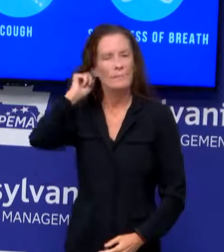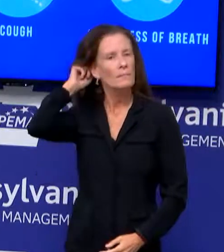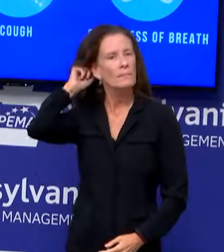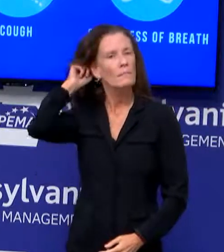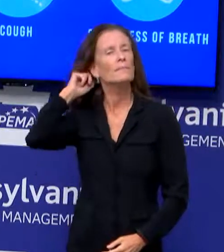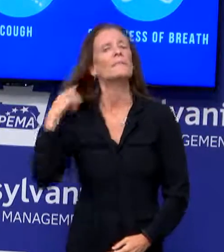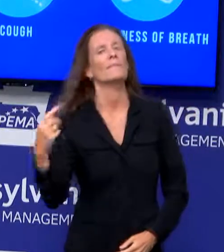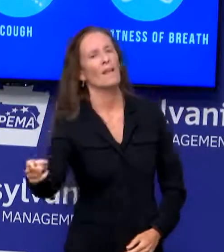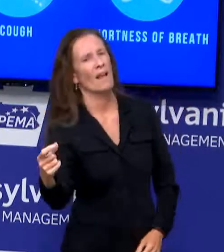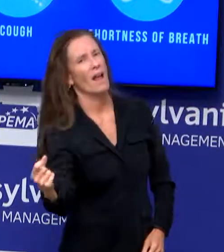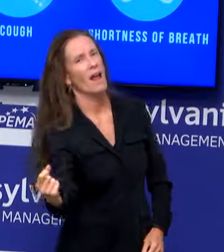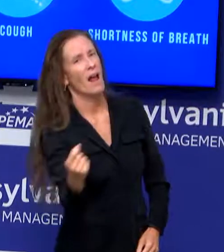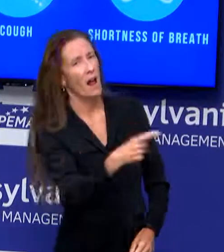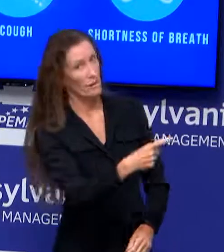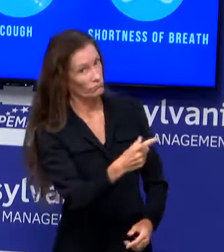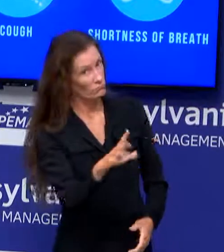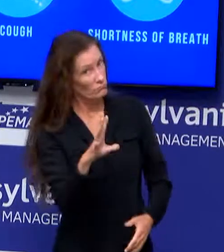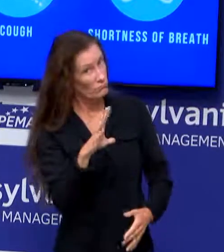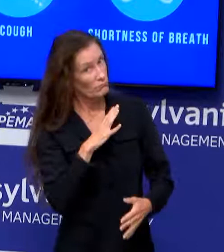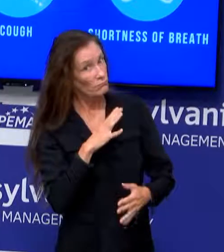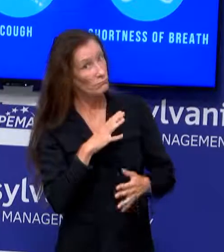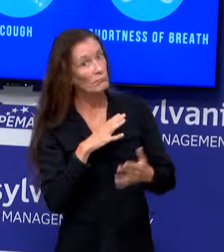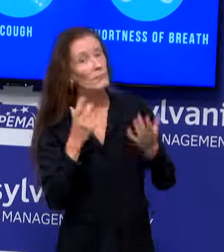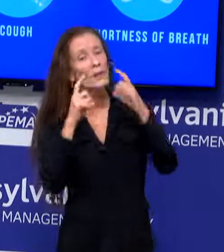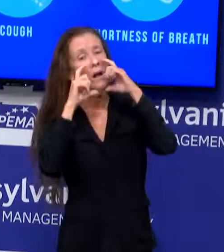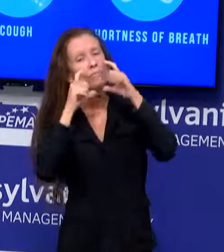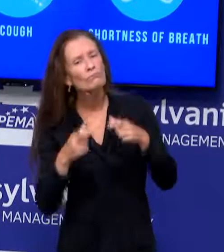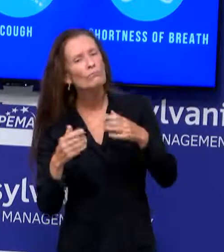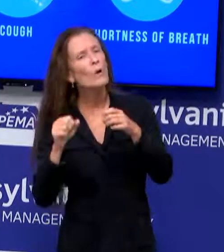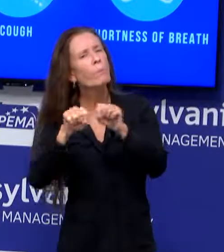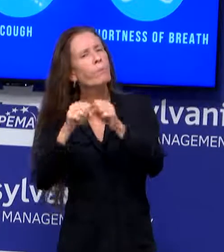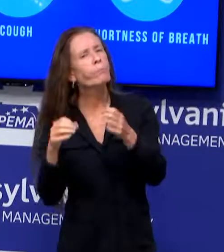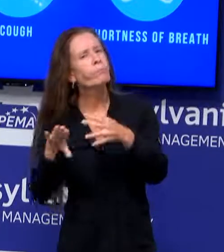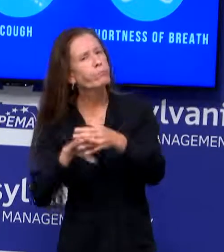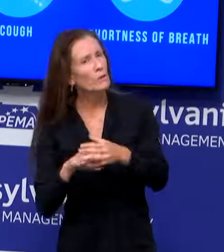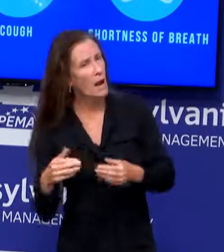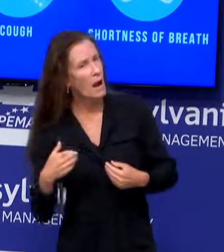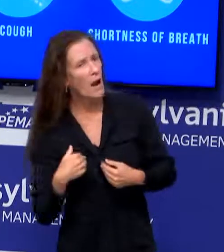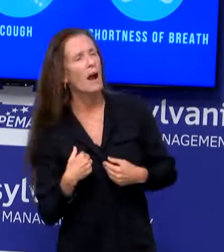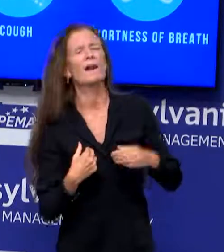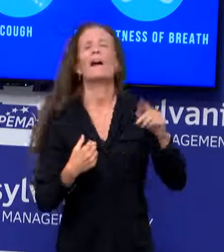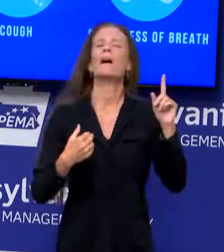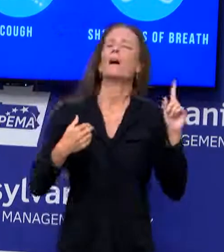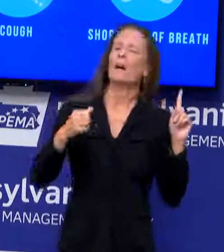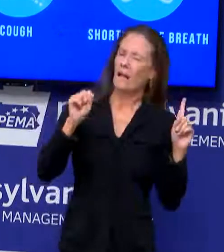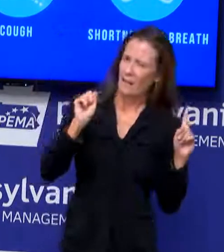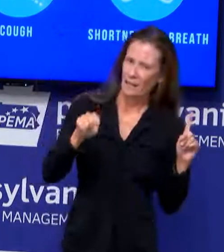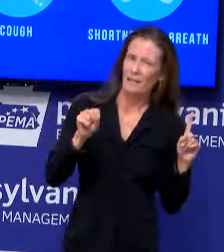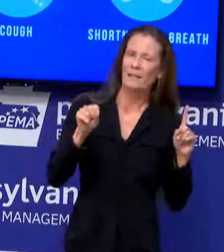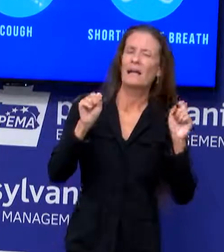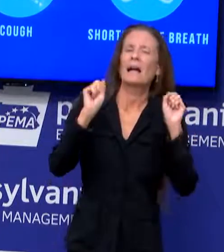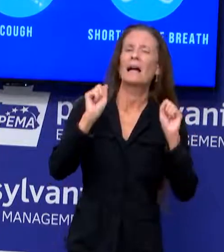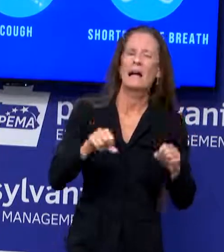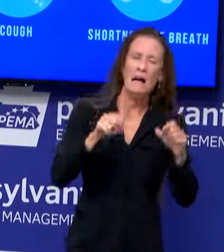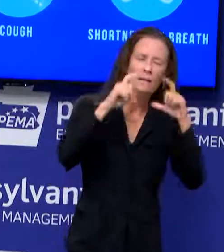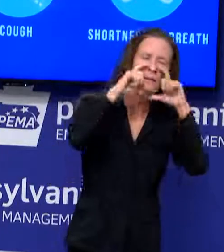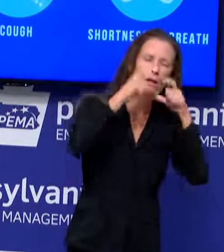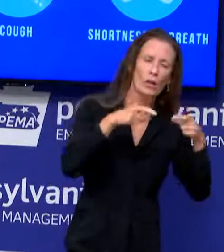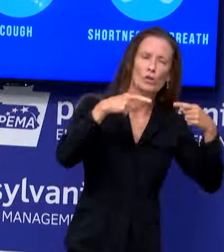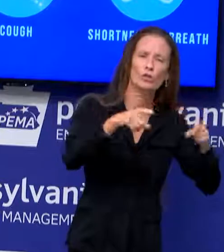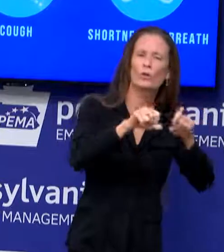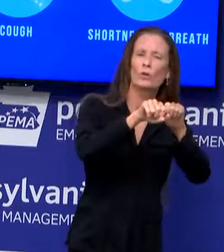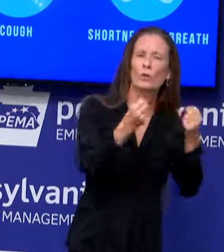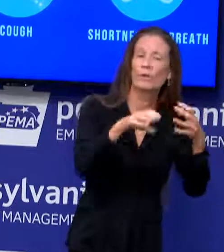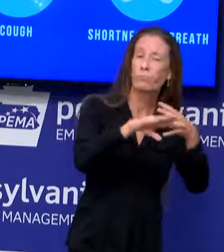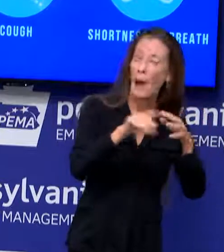allowing mask breaks still, or? There are allowances for mask breaks. They'll need to be at least 6 feet apart,